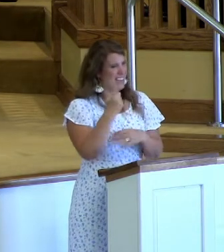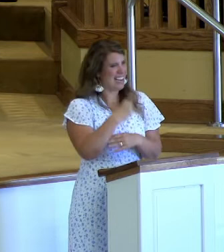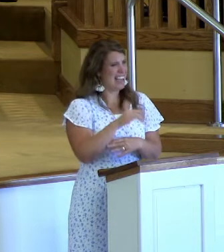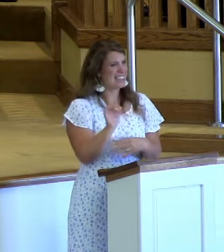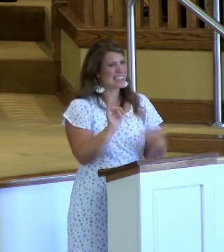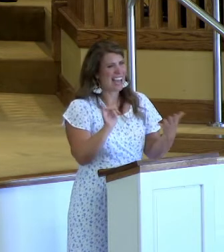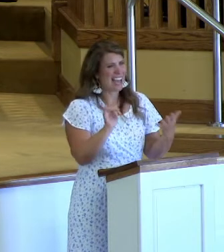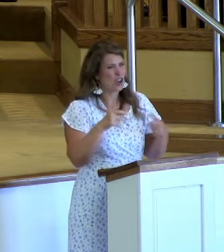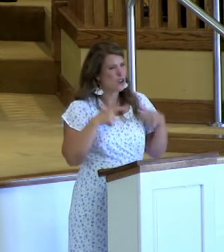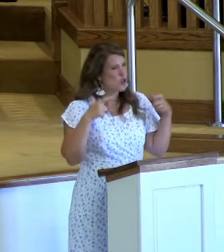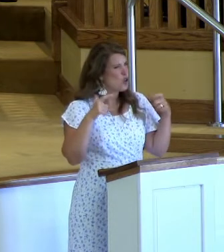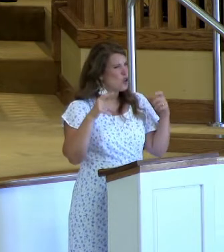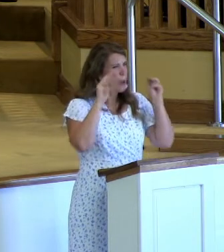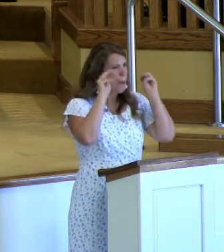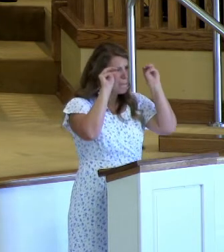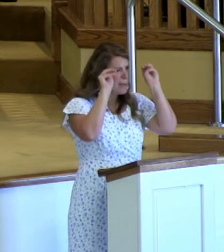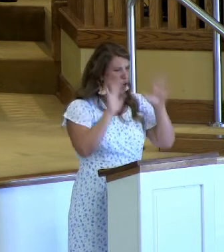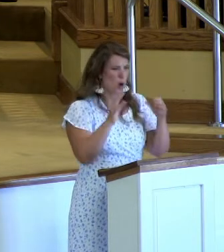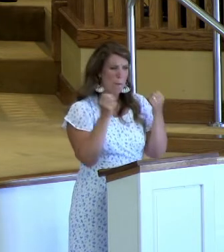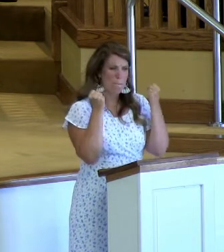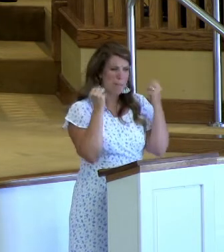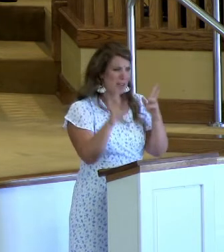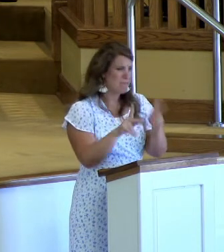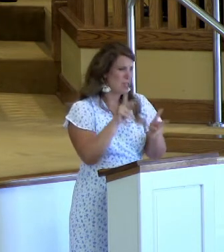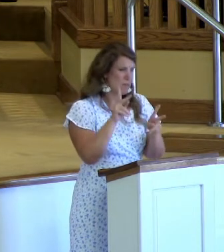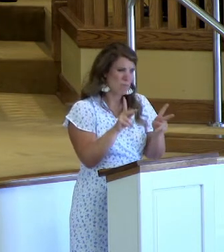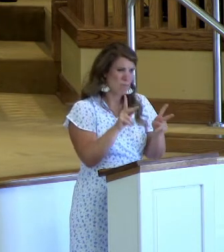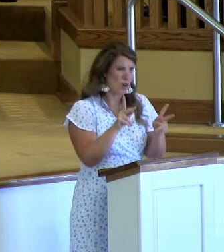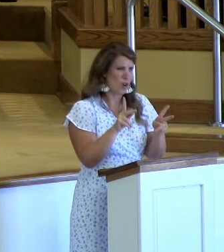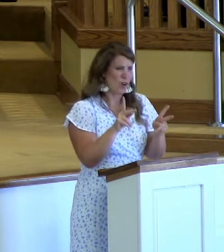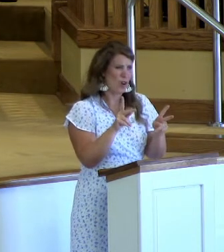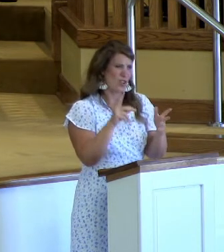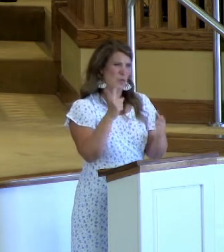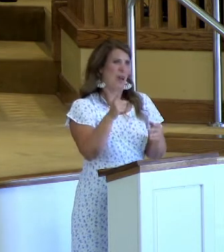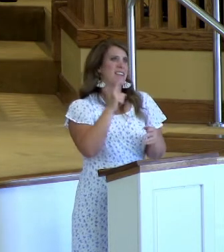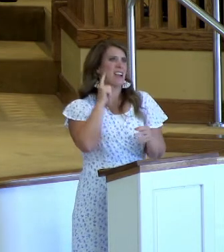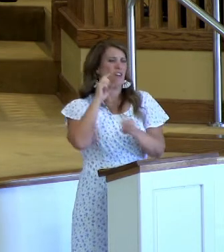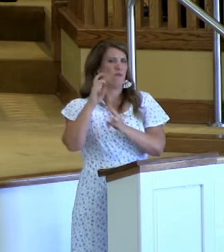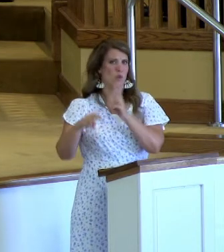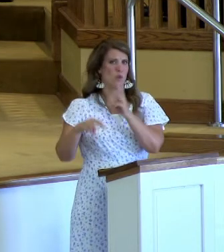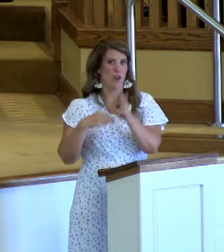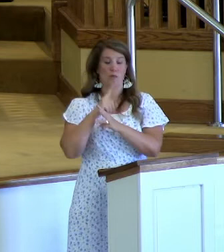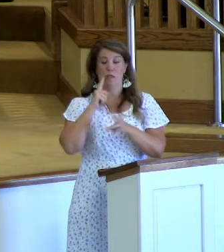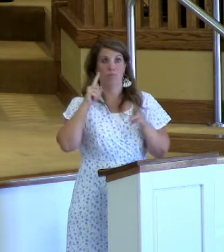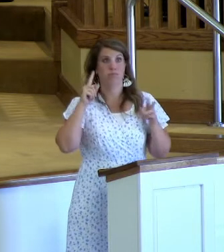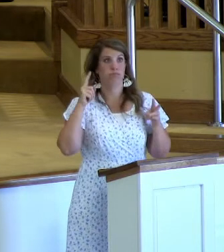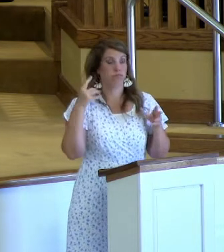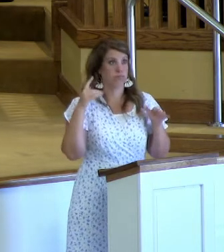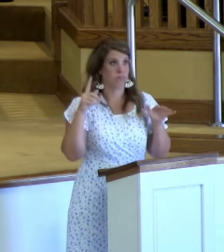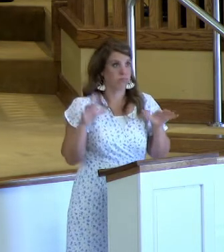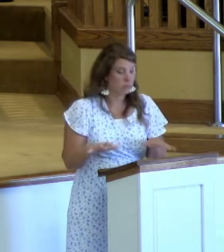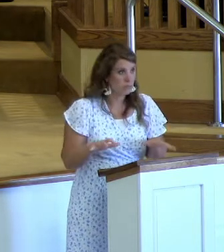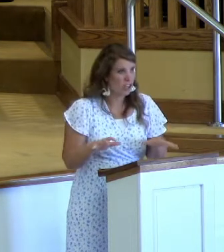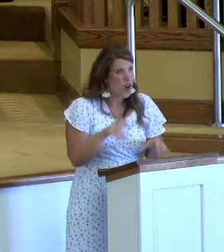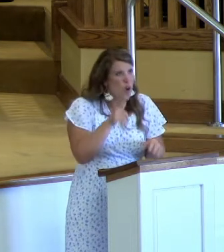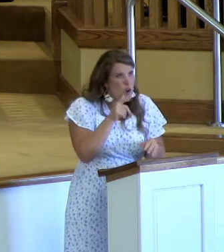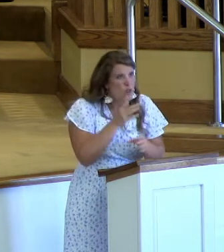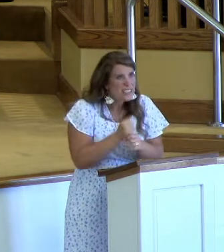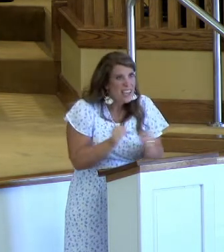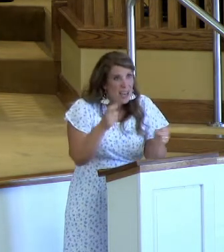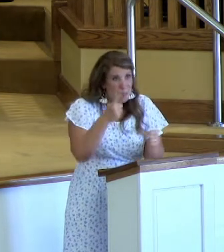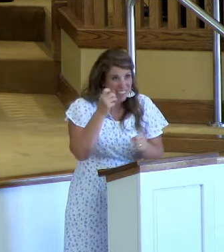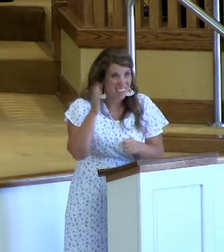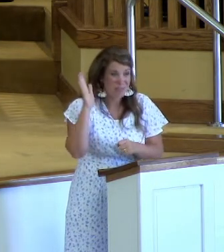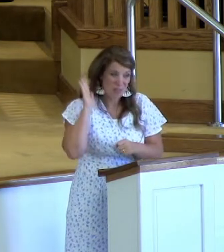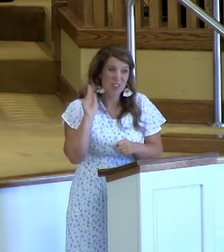a huge miracle. A lot of people, it's like one of those in the deaf world is going to send shockwaves. Like, what? Who got saved, you know, because of his